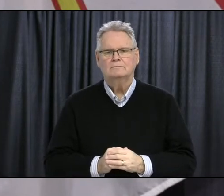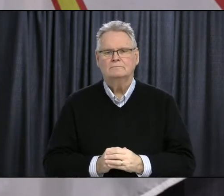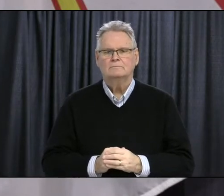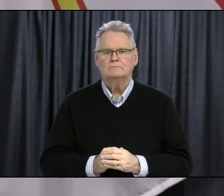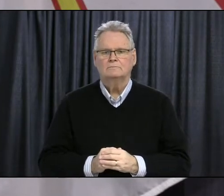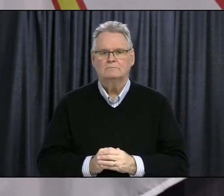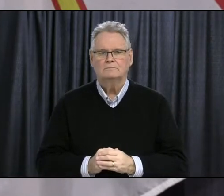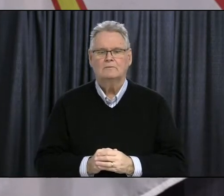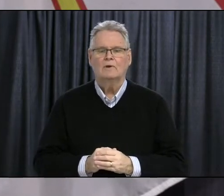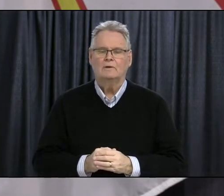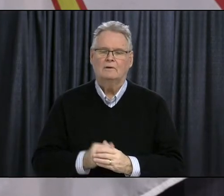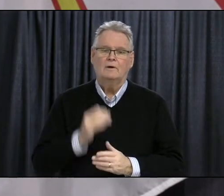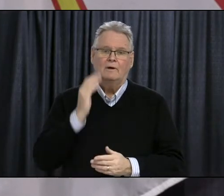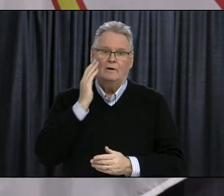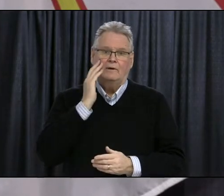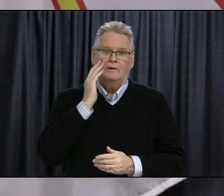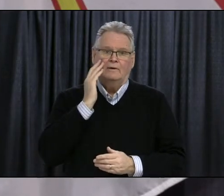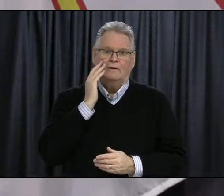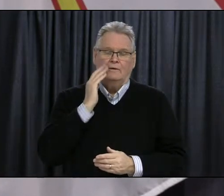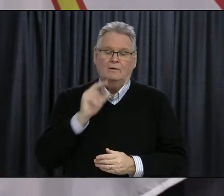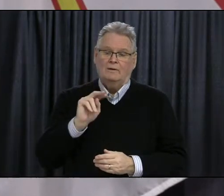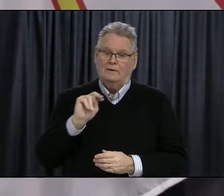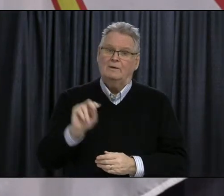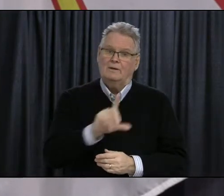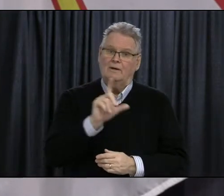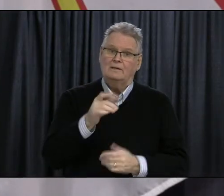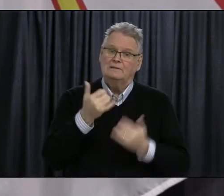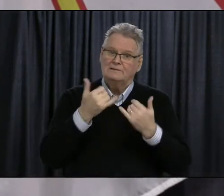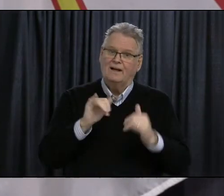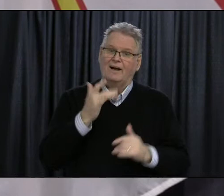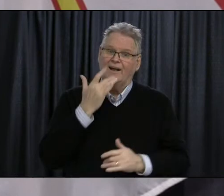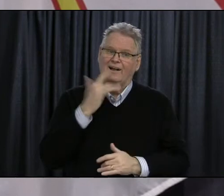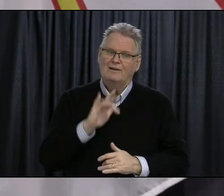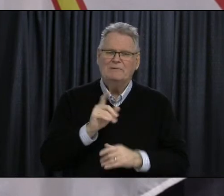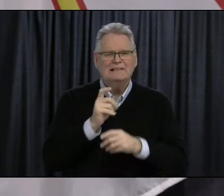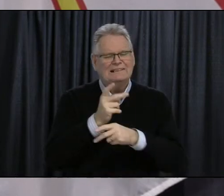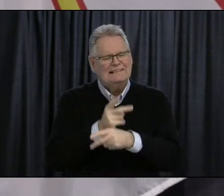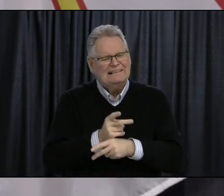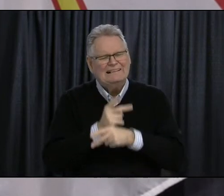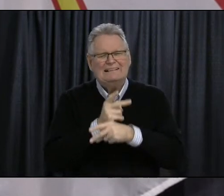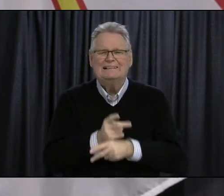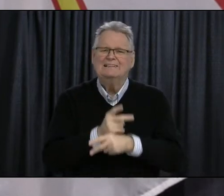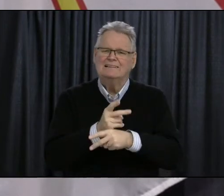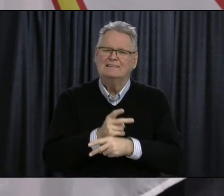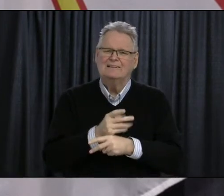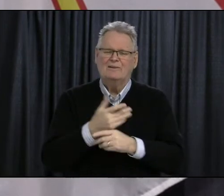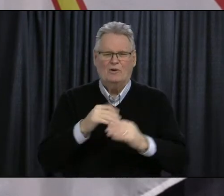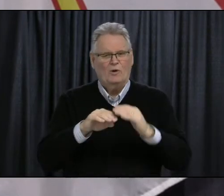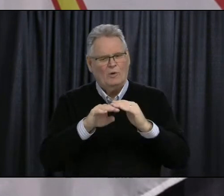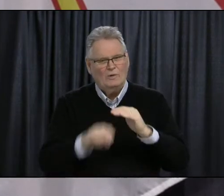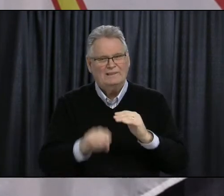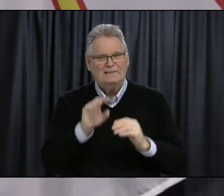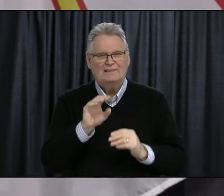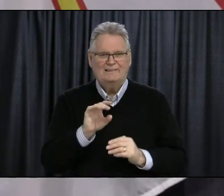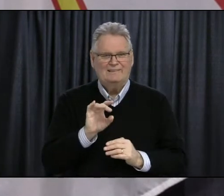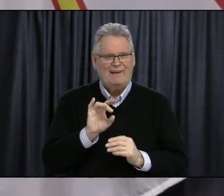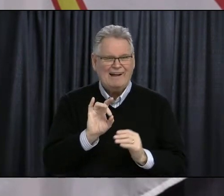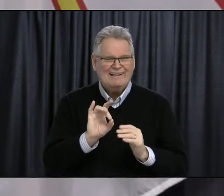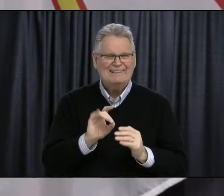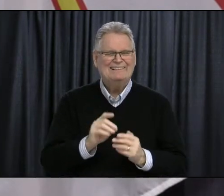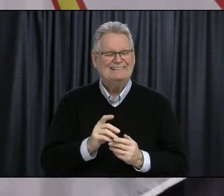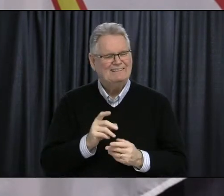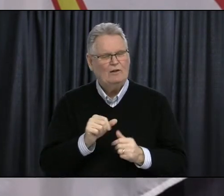We cannot become complacent. And while I realize that we're still in a much better position than other places in Canada,